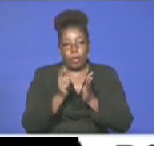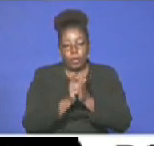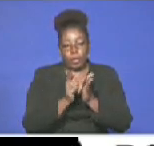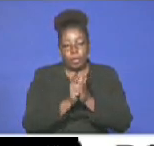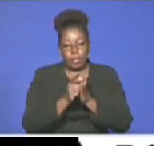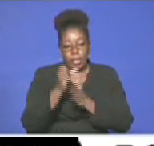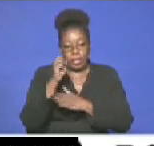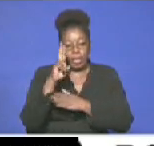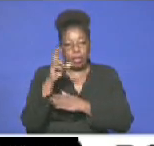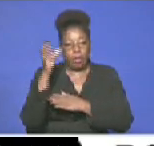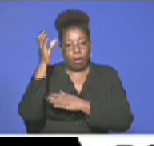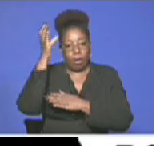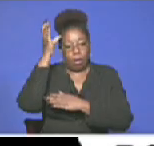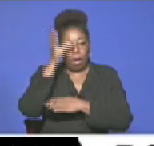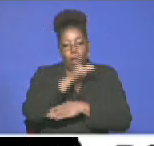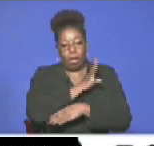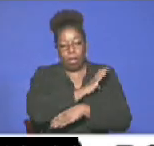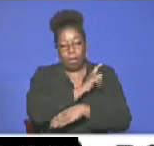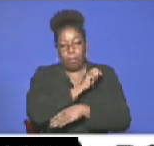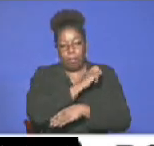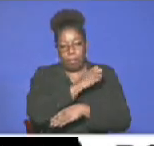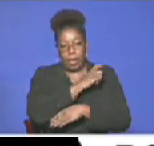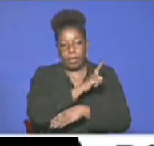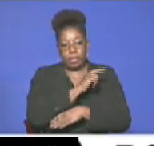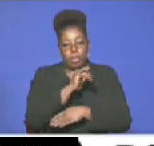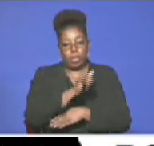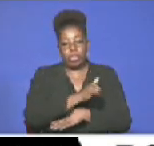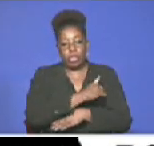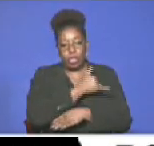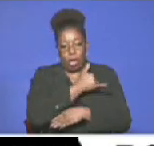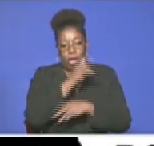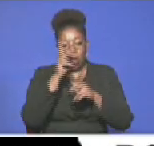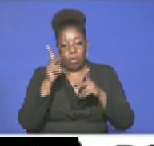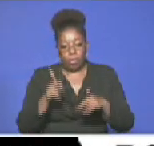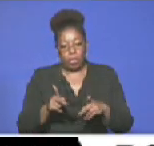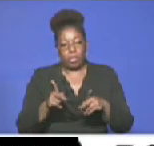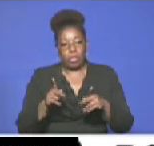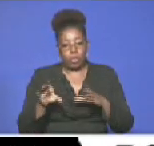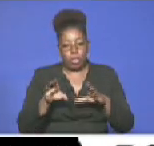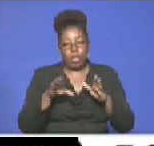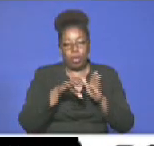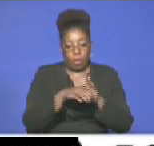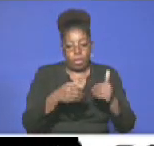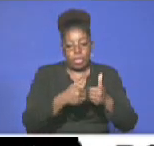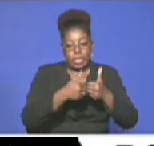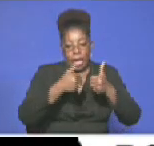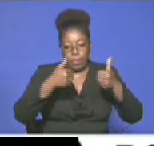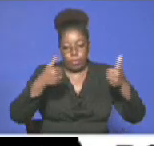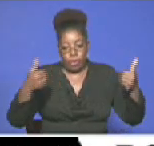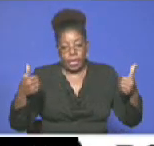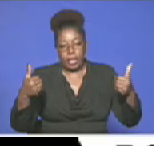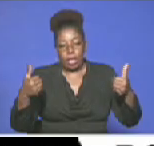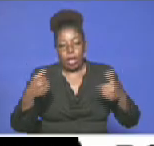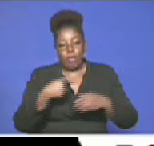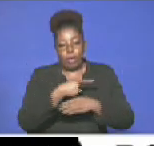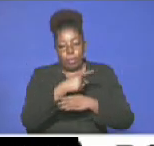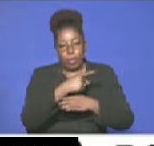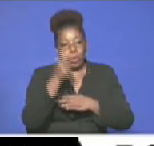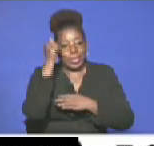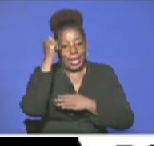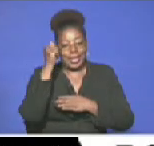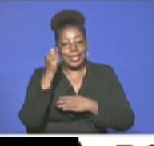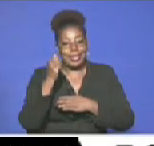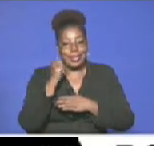Senator the Honorable Carl Bethel, believes young offenders should be completely separated from hardened criminals when they appear in